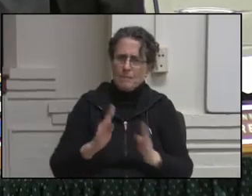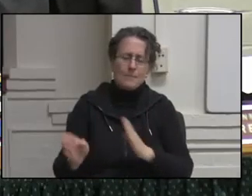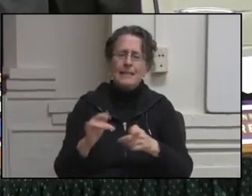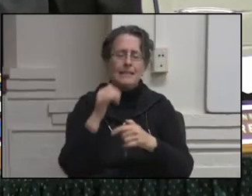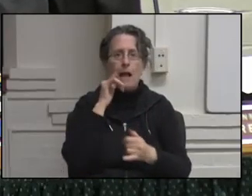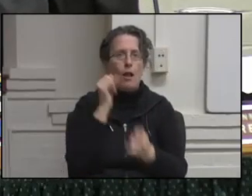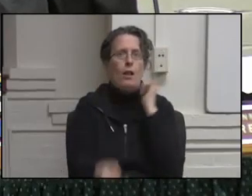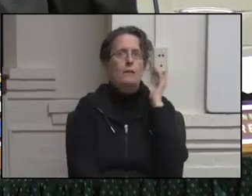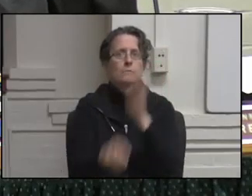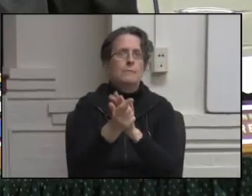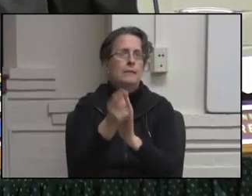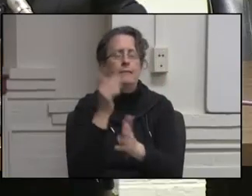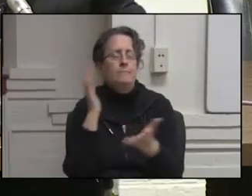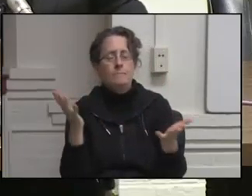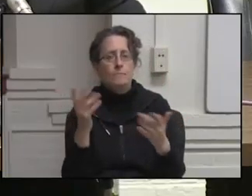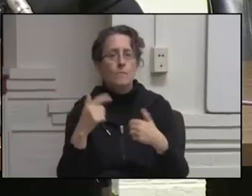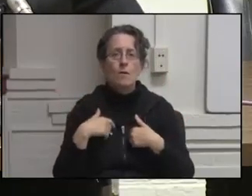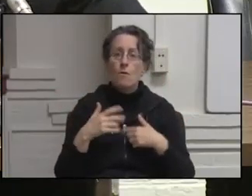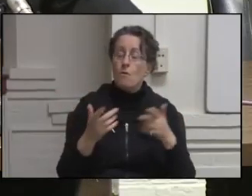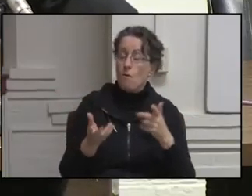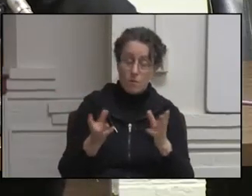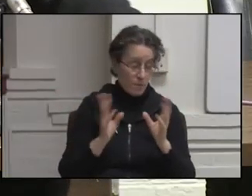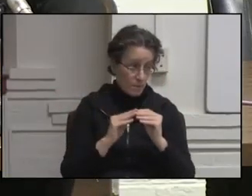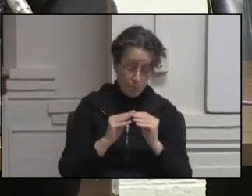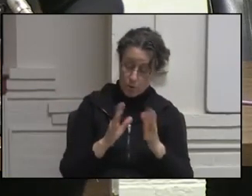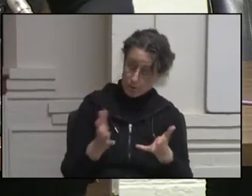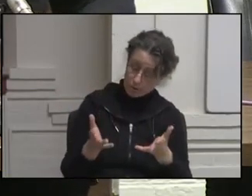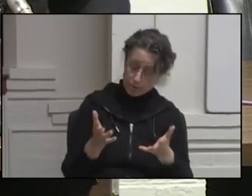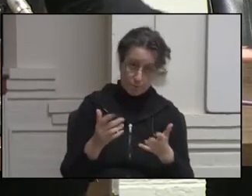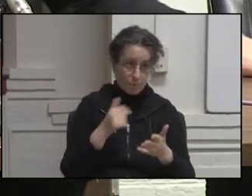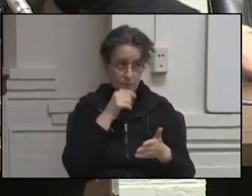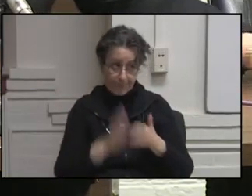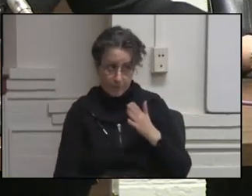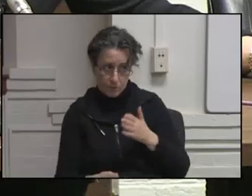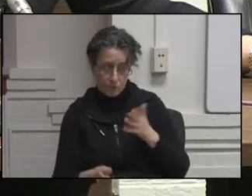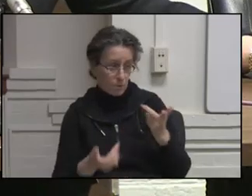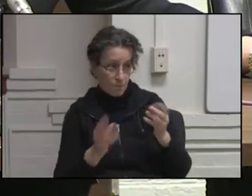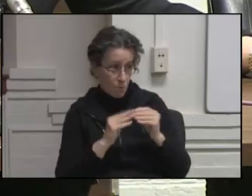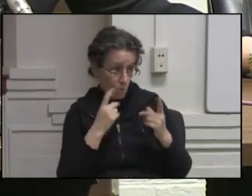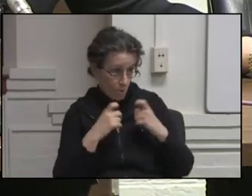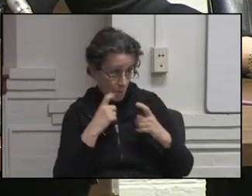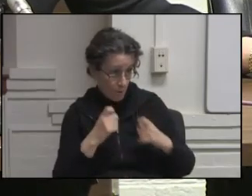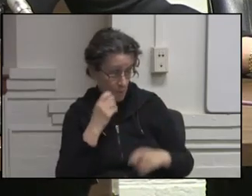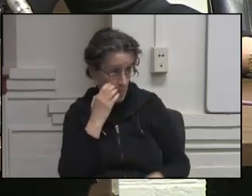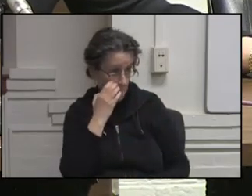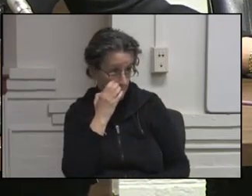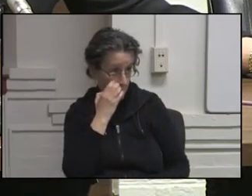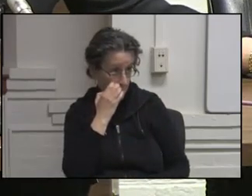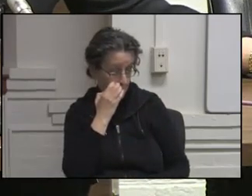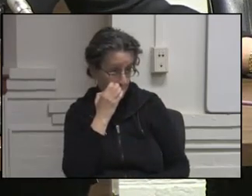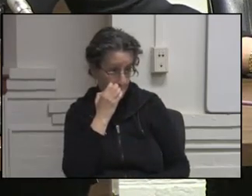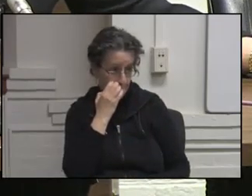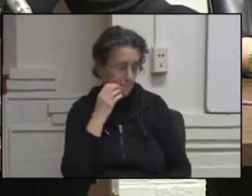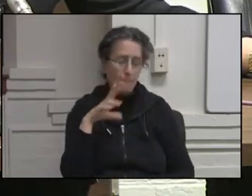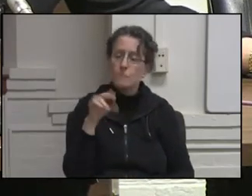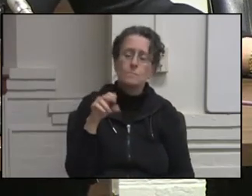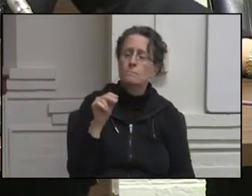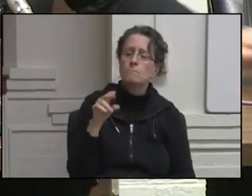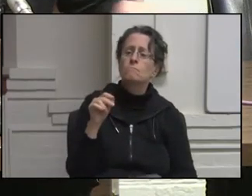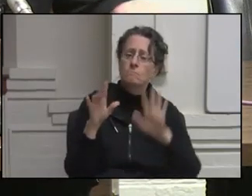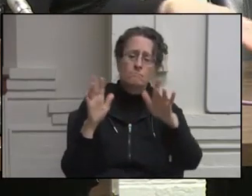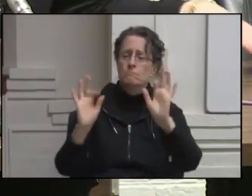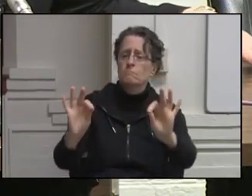then we're not done. But wait, there's more. Oh my God. Did you have any other questions in regards to that? I don't. That